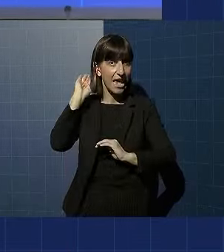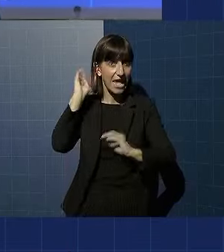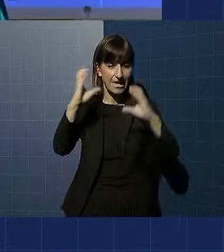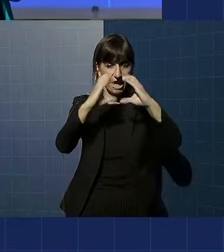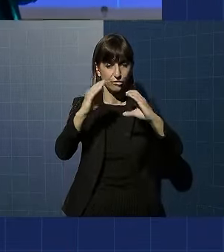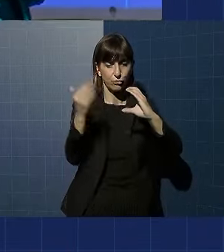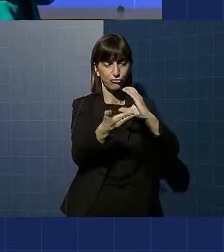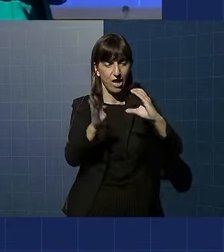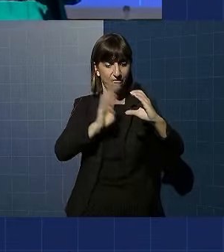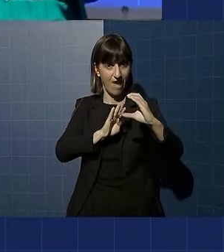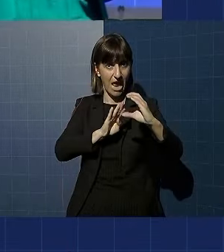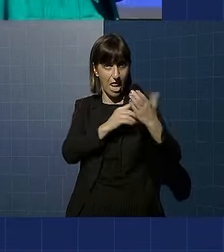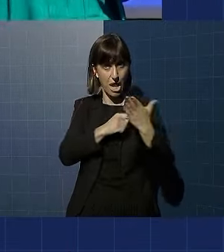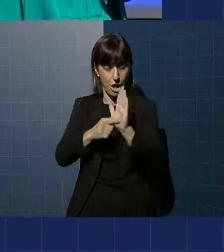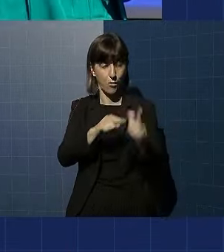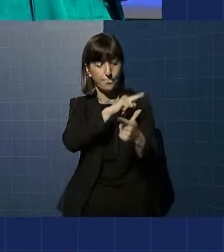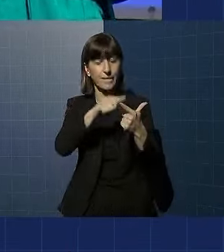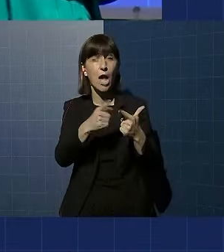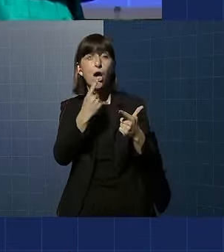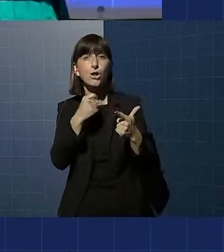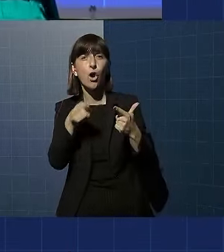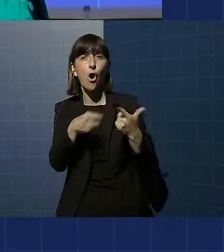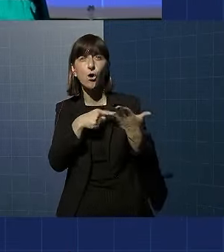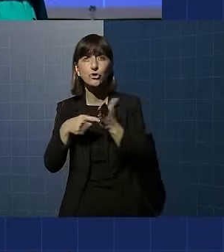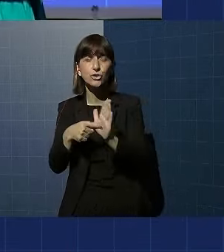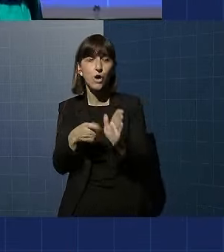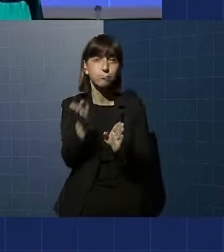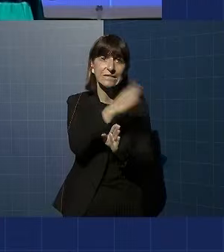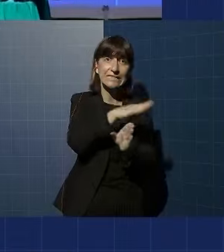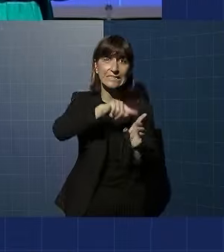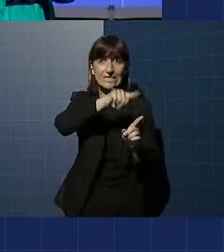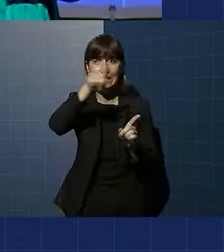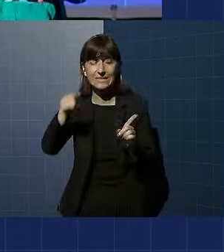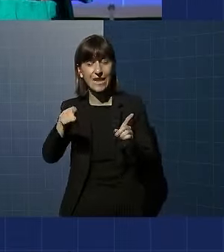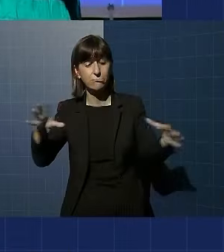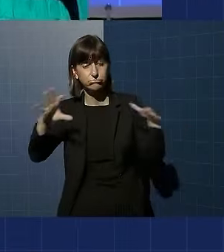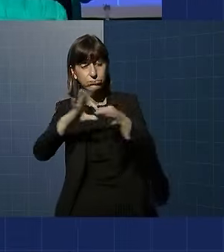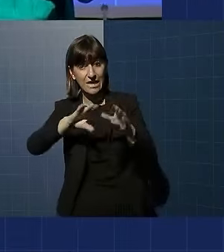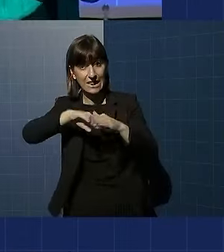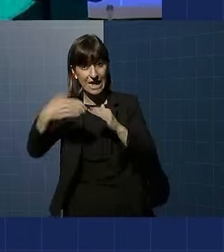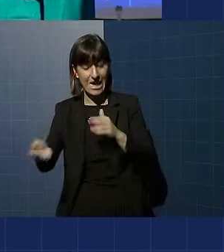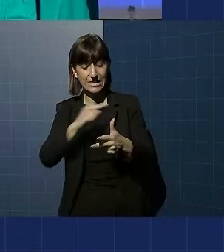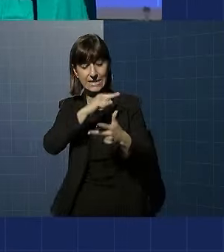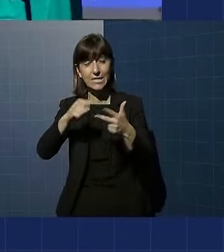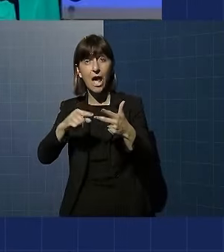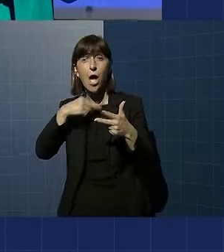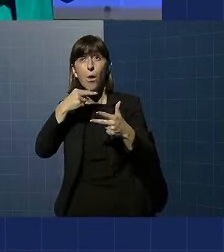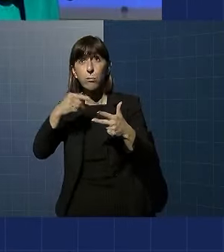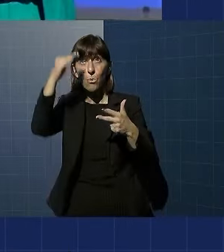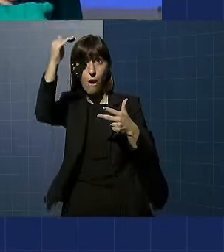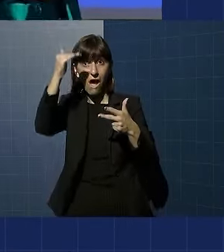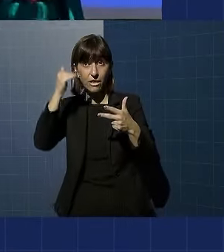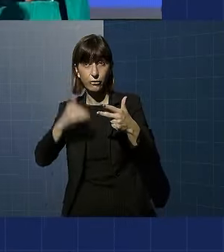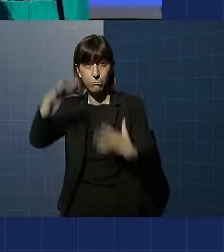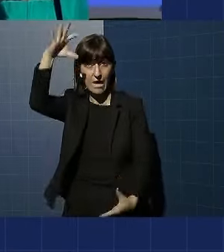to right, and then the blue color is showing connections up to down. For example, connections from the brain influencing our muscles,